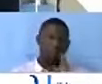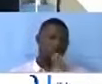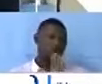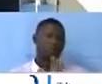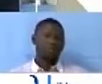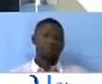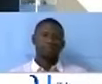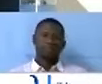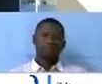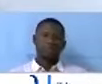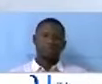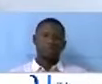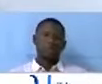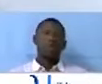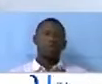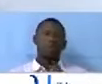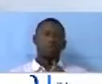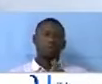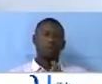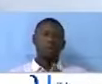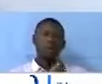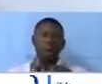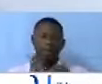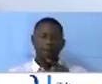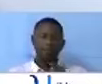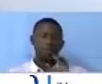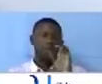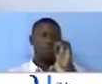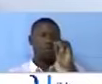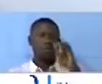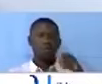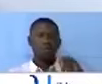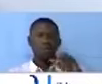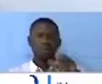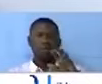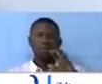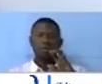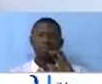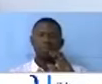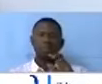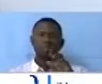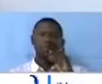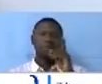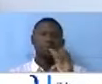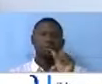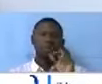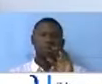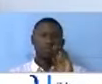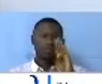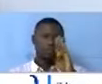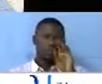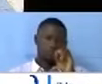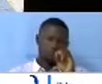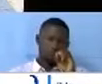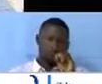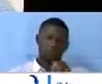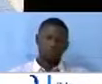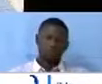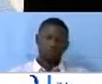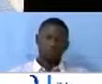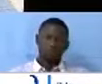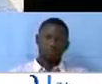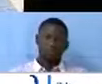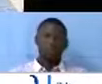Like the case of Omar Dabo. Omar Dabo. It's allowed the interpreters and the media